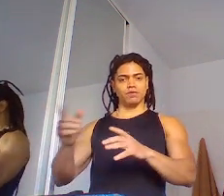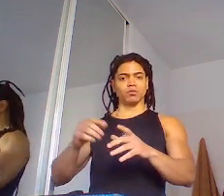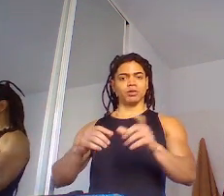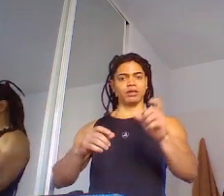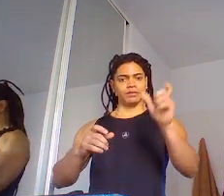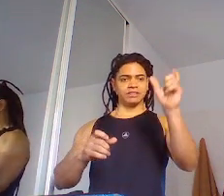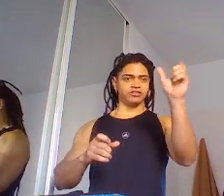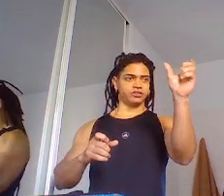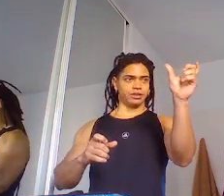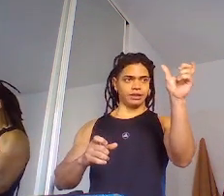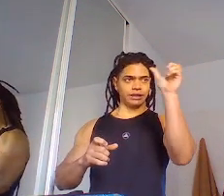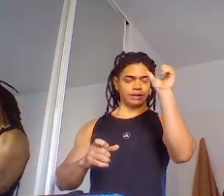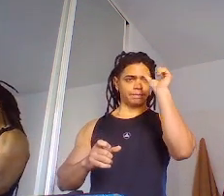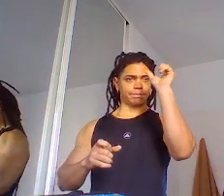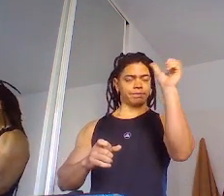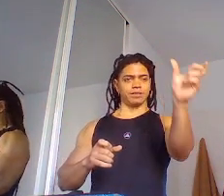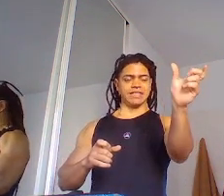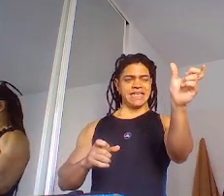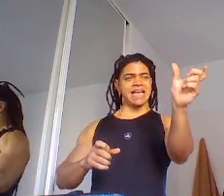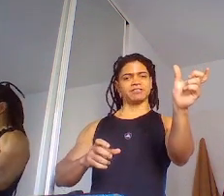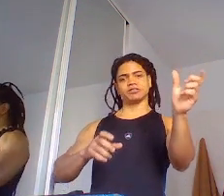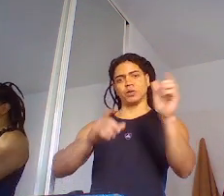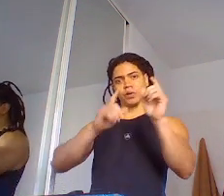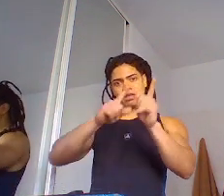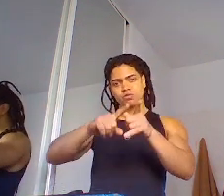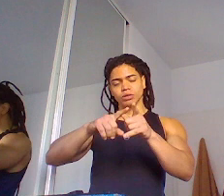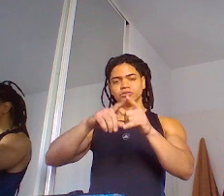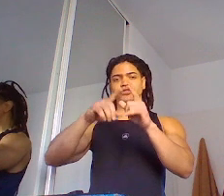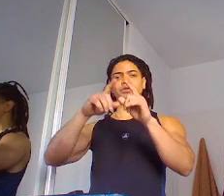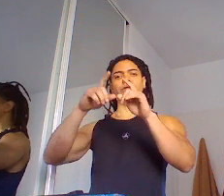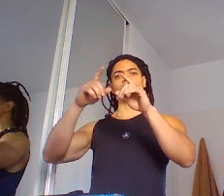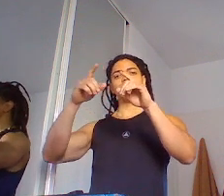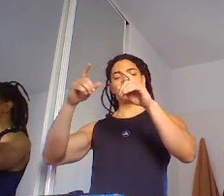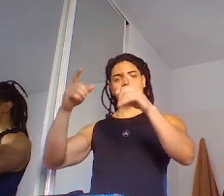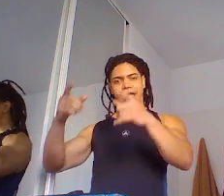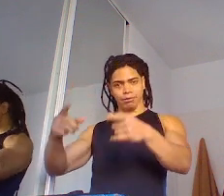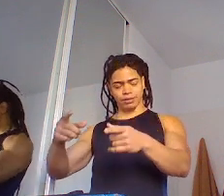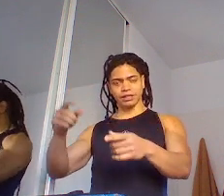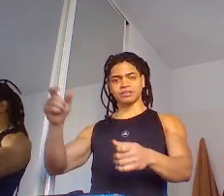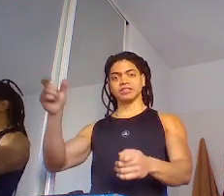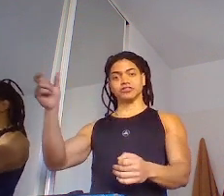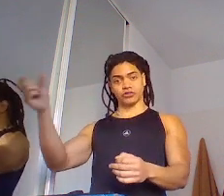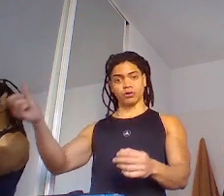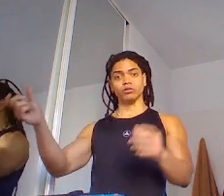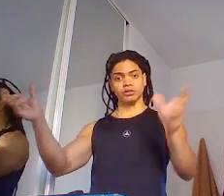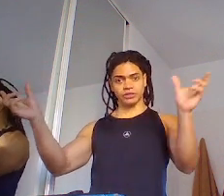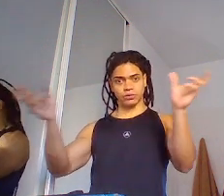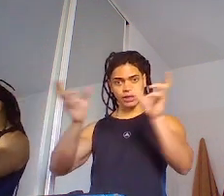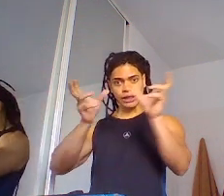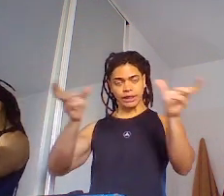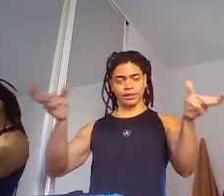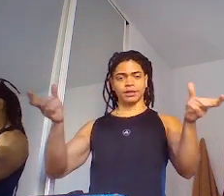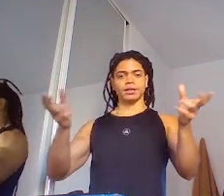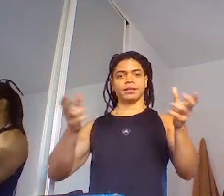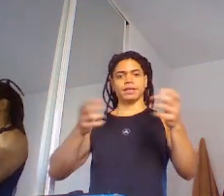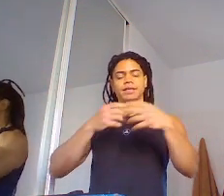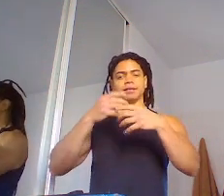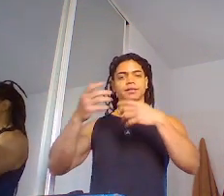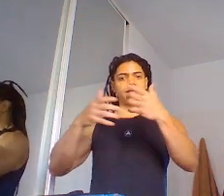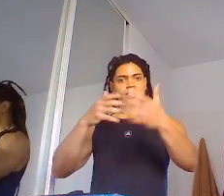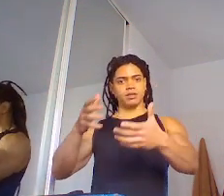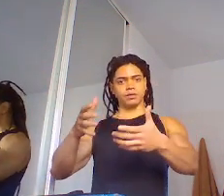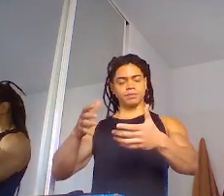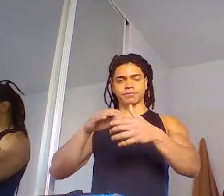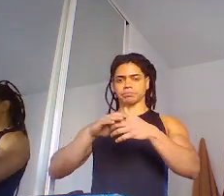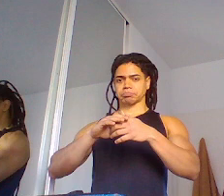using the formula of the assets are equals to the liabilities and the shareholders' equity.